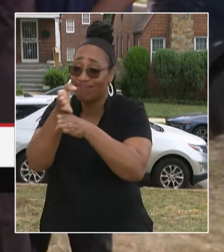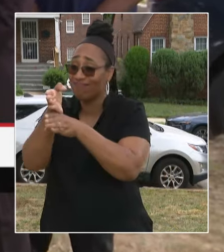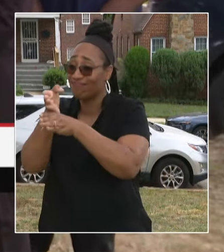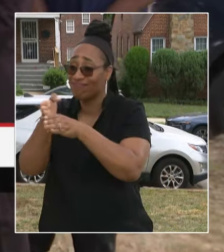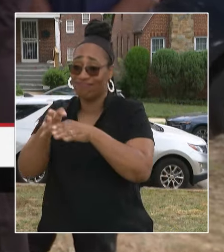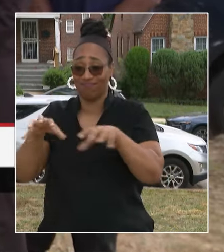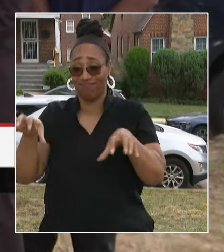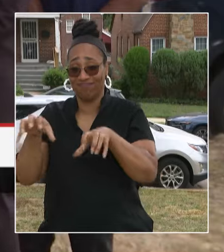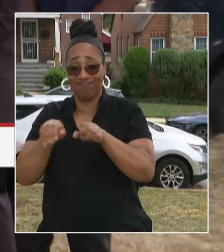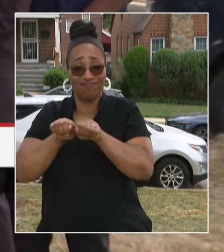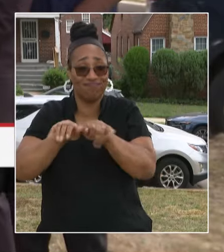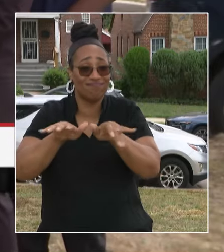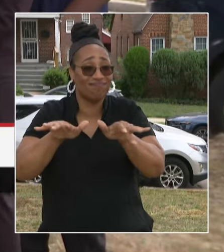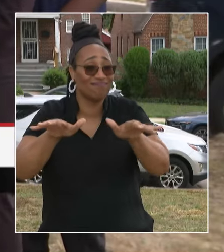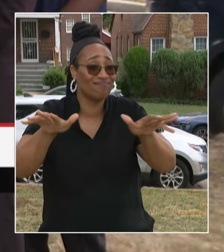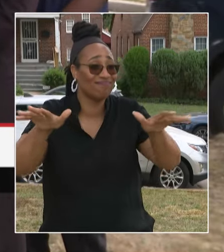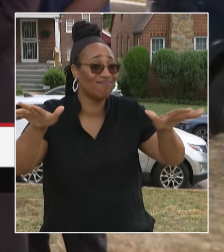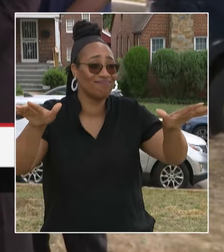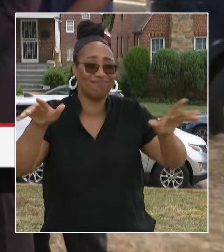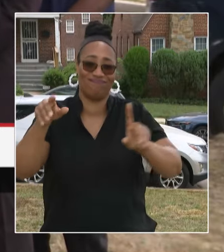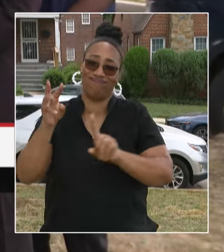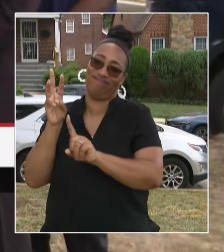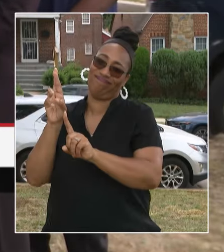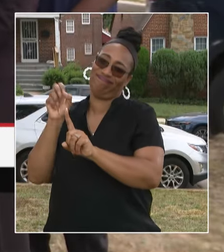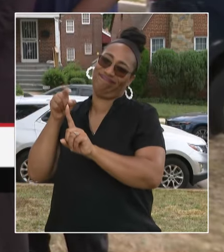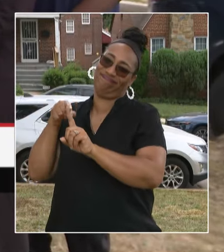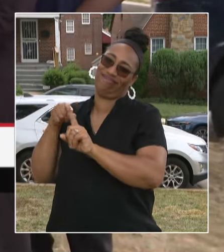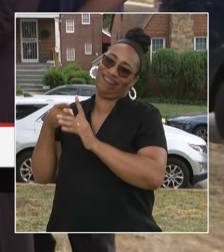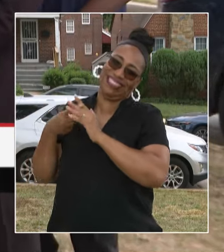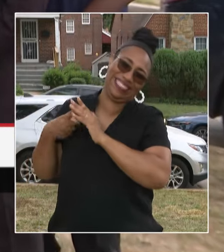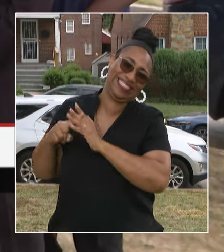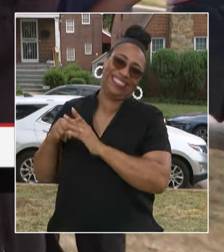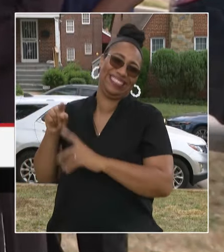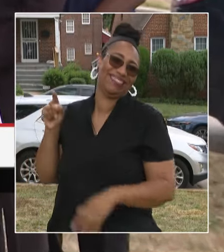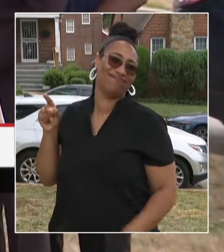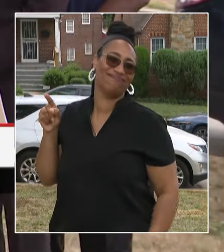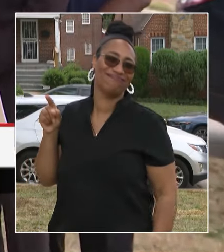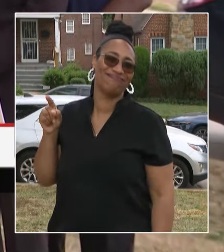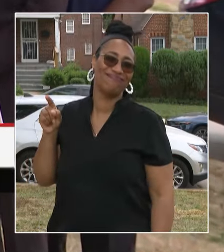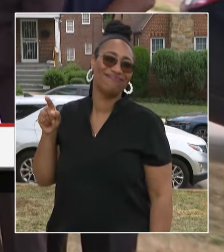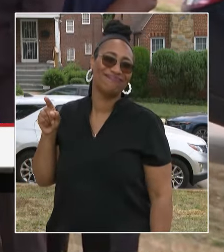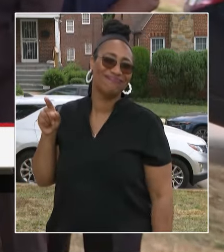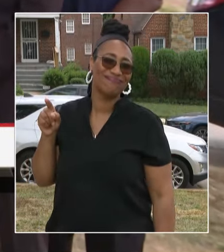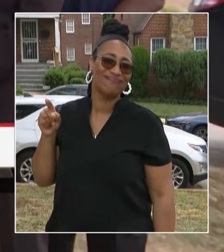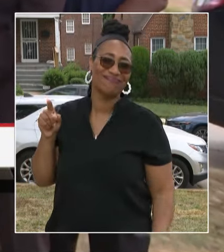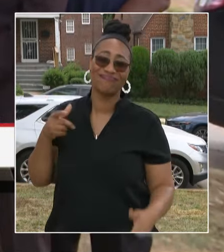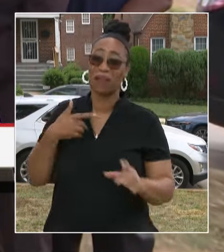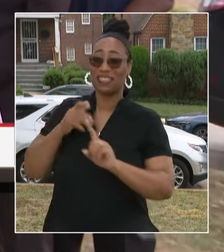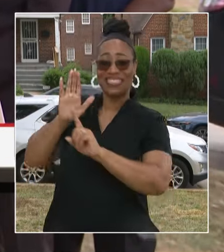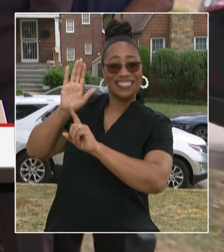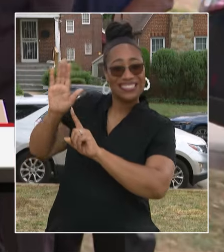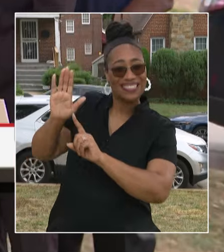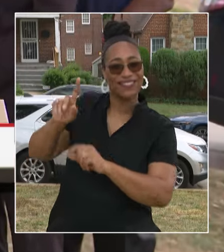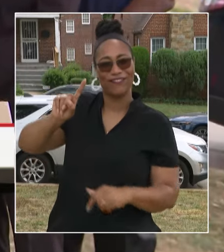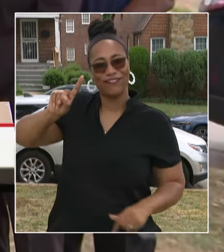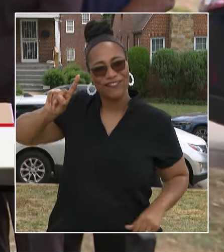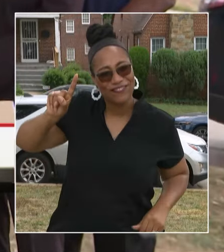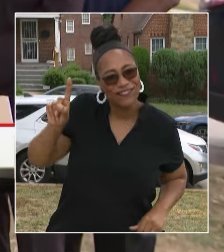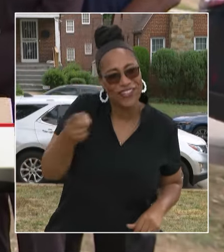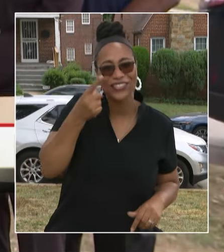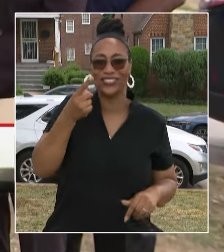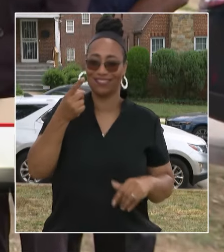know. I was his first babysitter. I babysitted these young ladies here and worked with that. He had you doing all kinds of